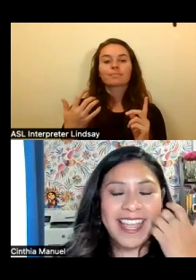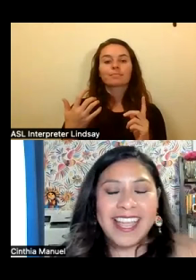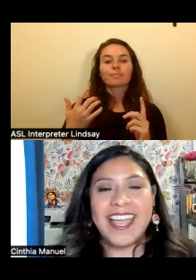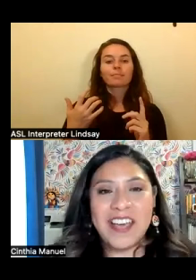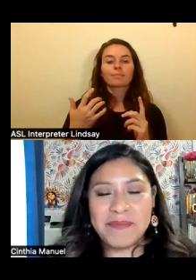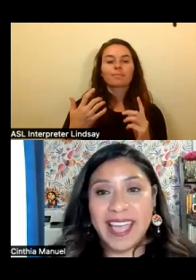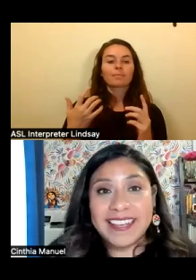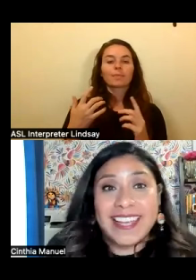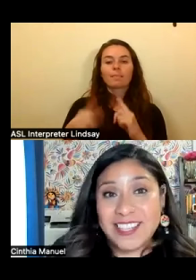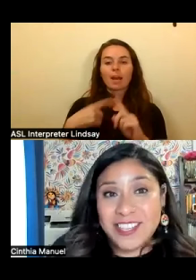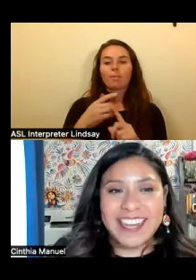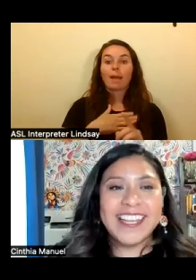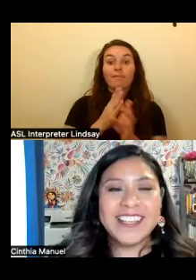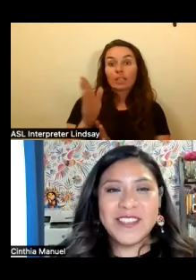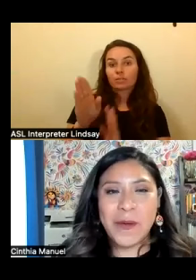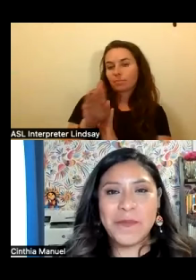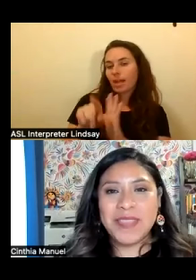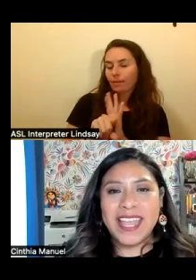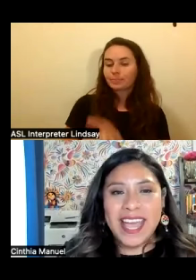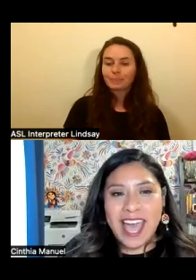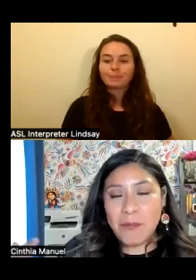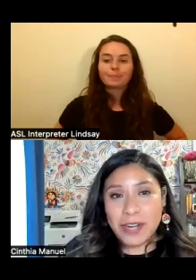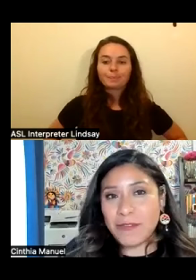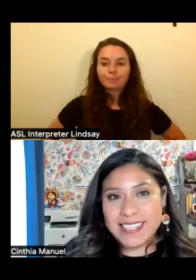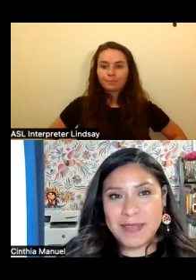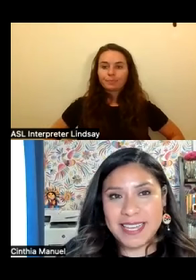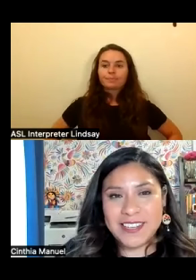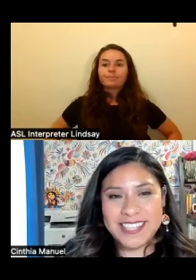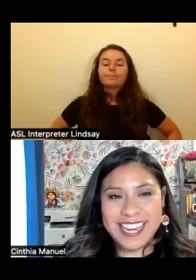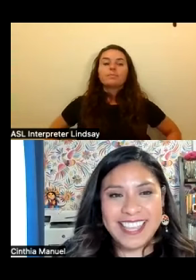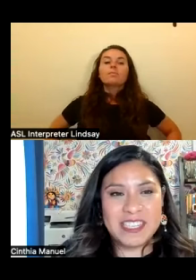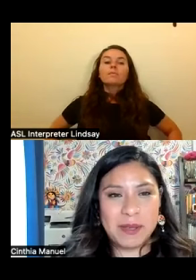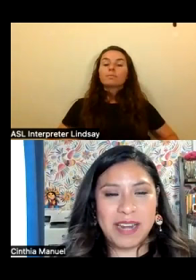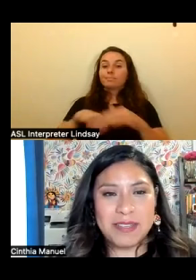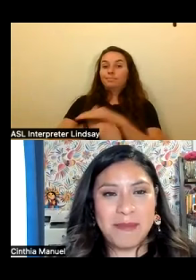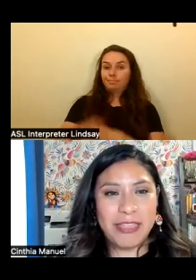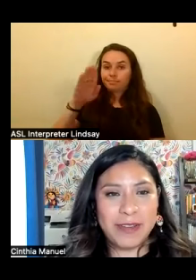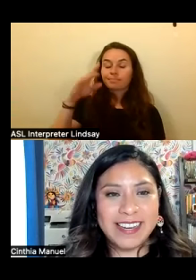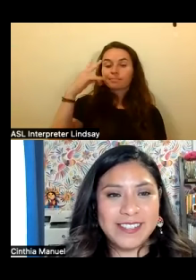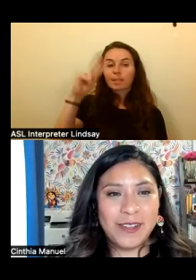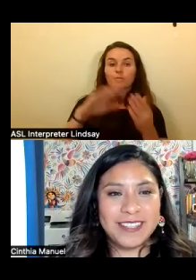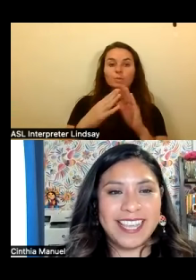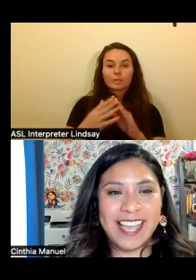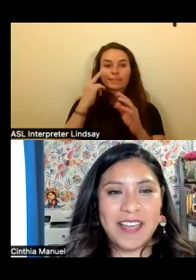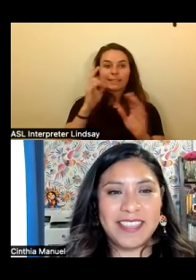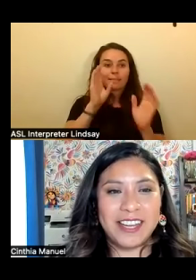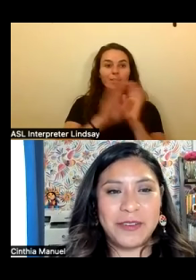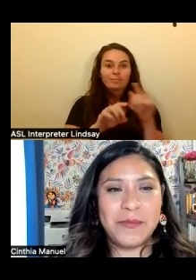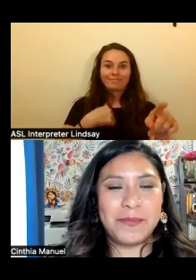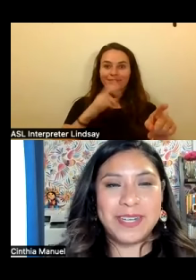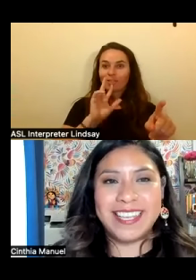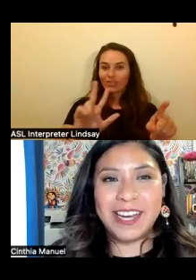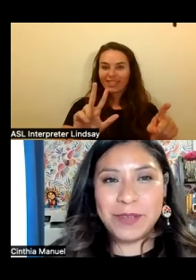background that is shared. So born and raised in Mexico City. That's me when I was about 3 years old. The